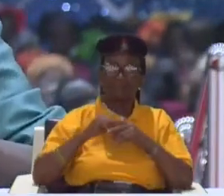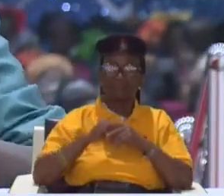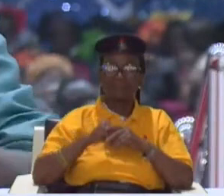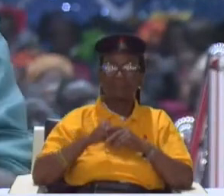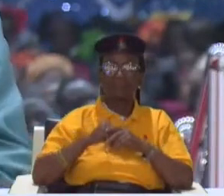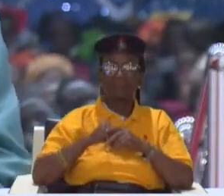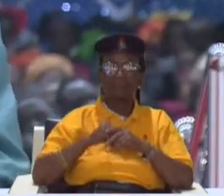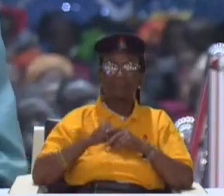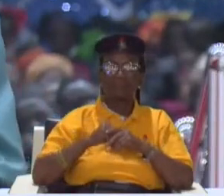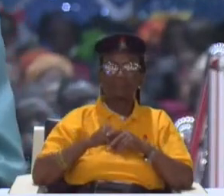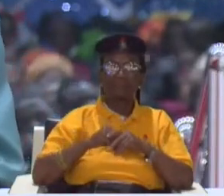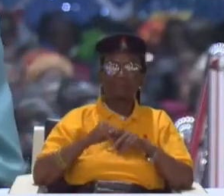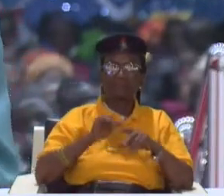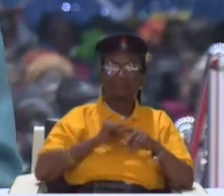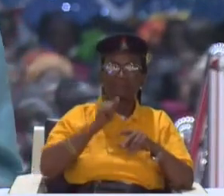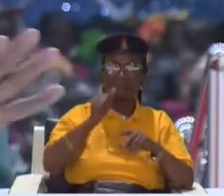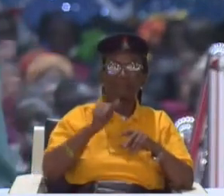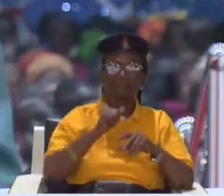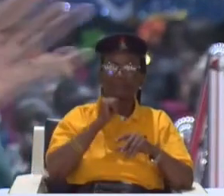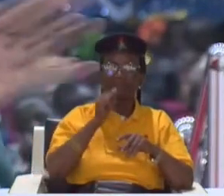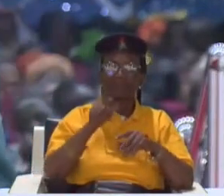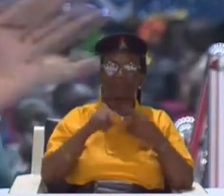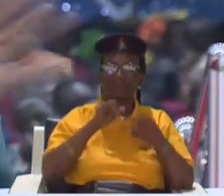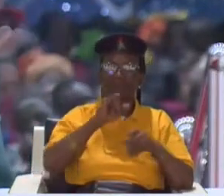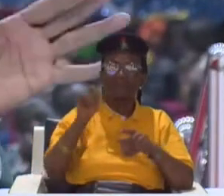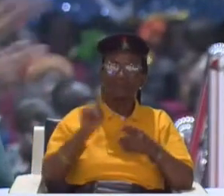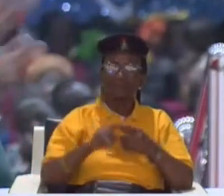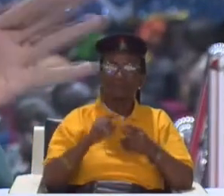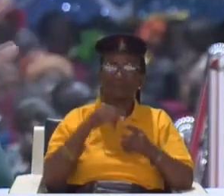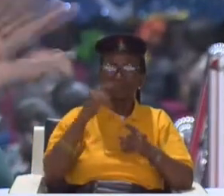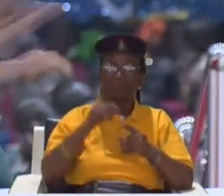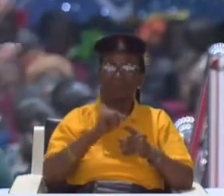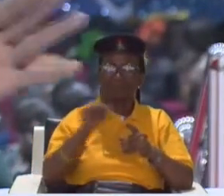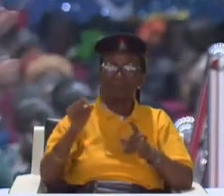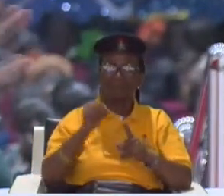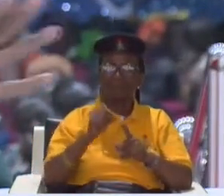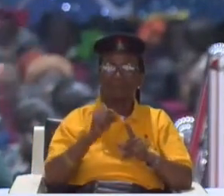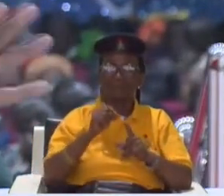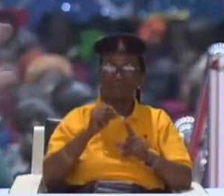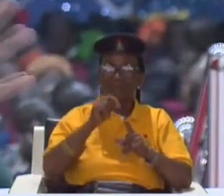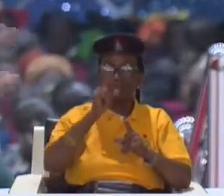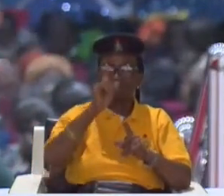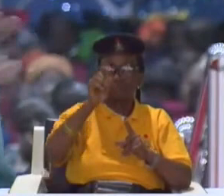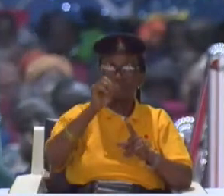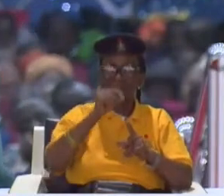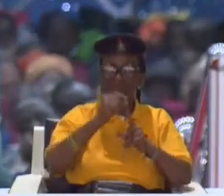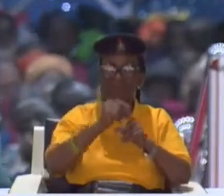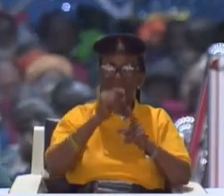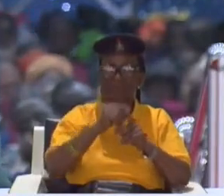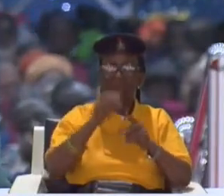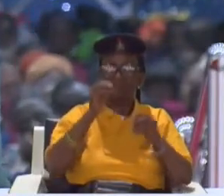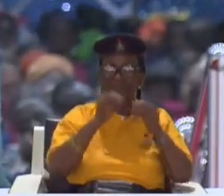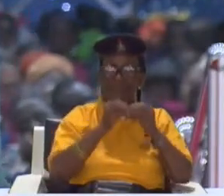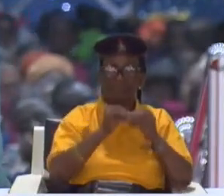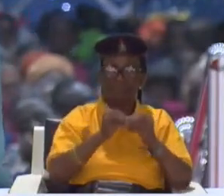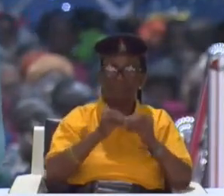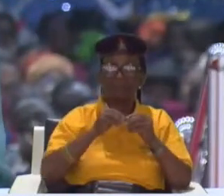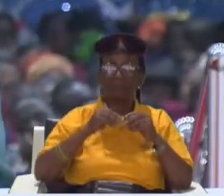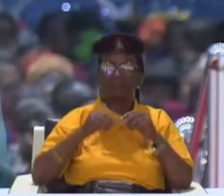I'm not going to say a word more because that's how much he has allowed me to say.